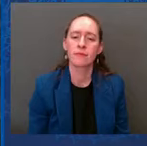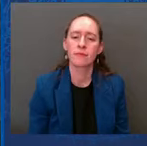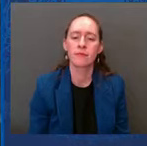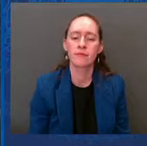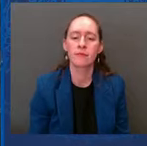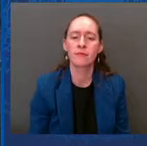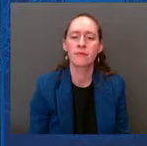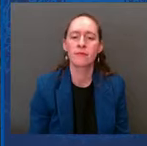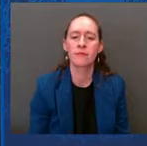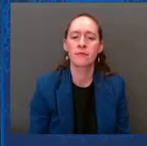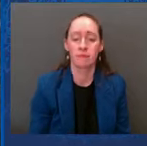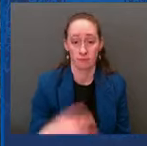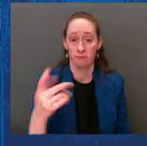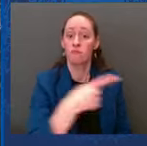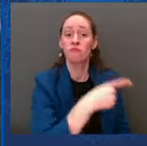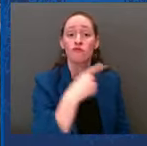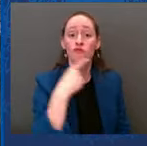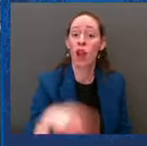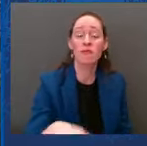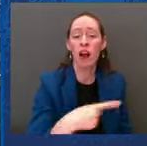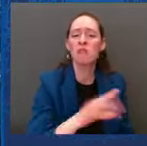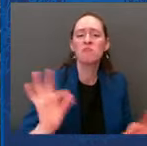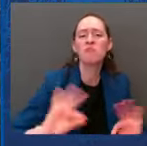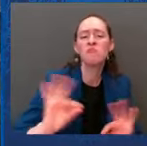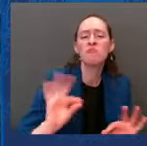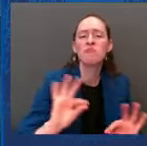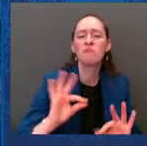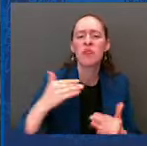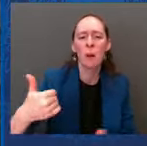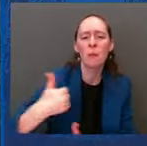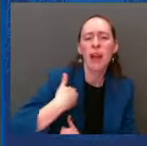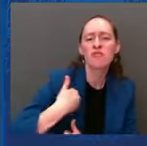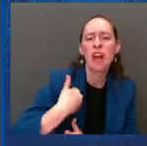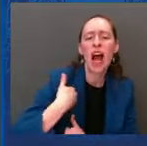Ukraine is still independent and free.